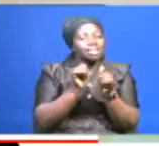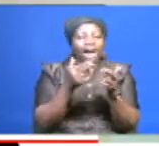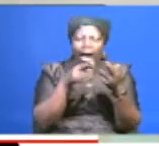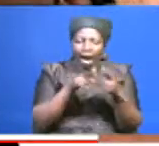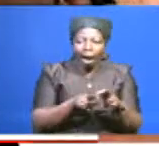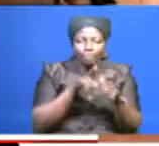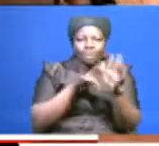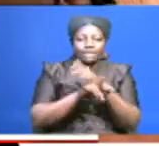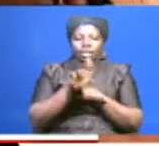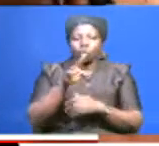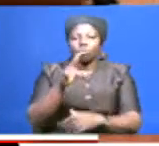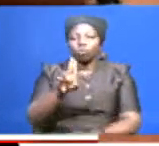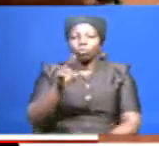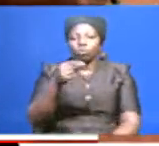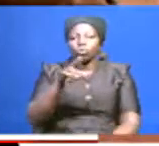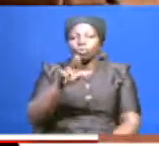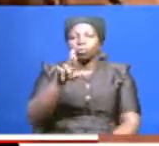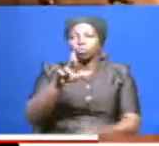Kenya.